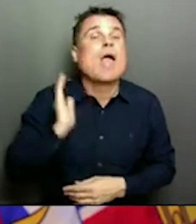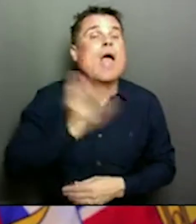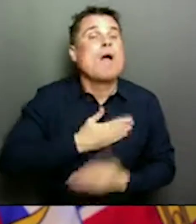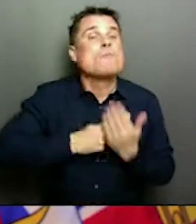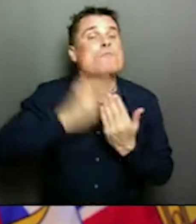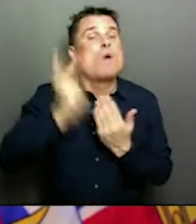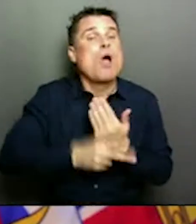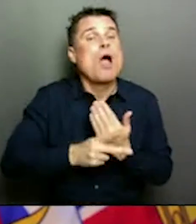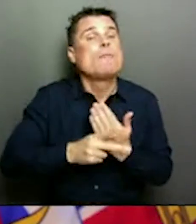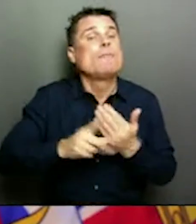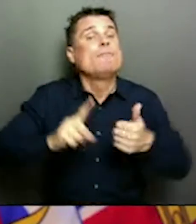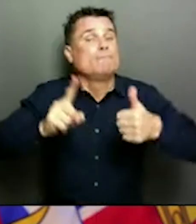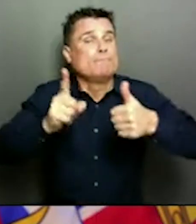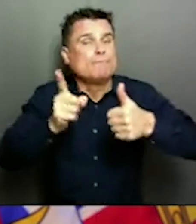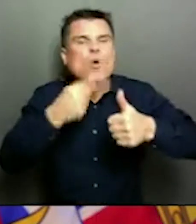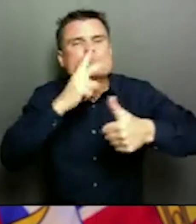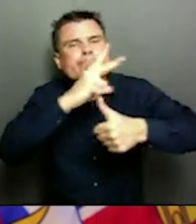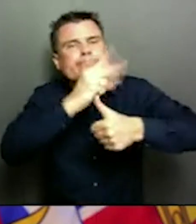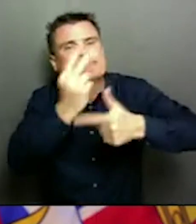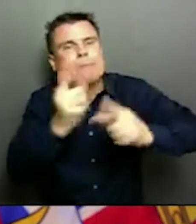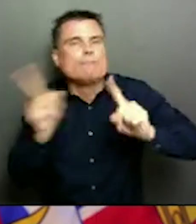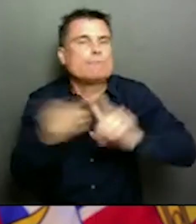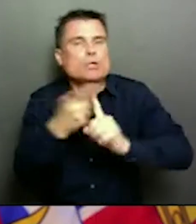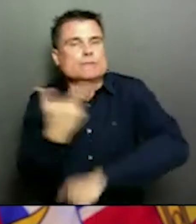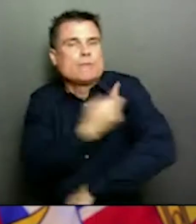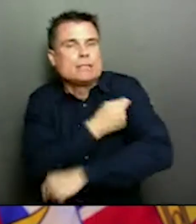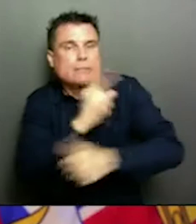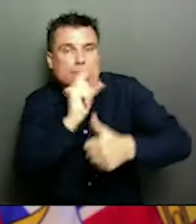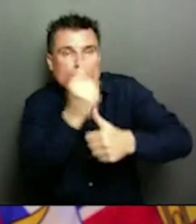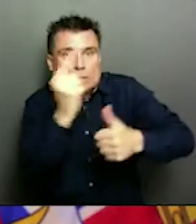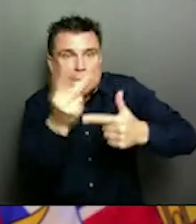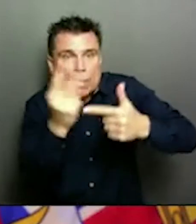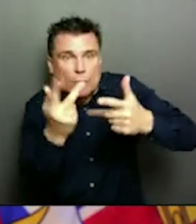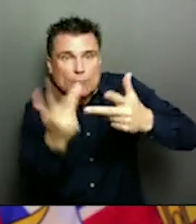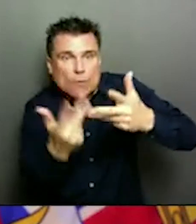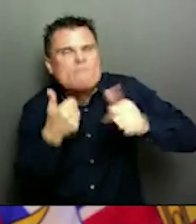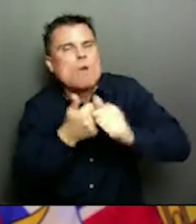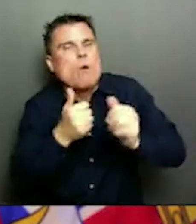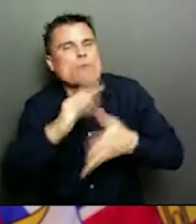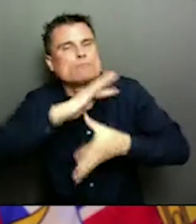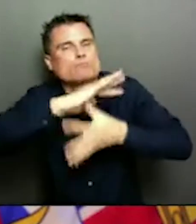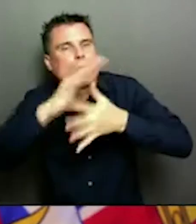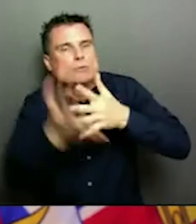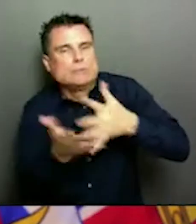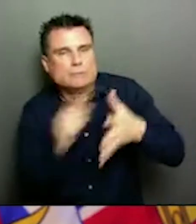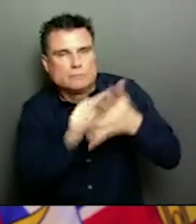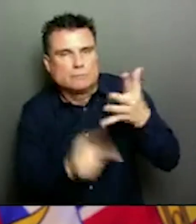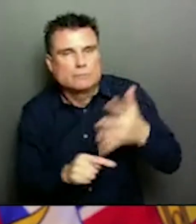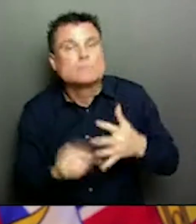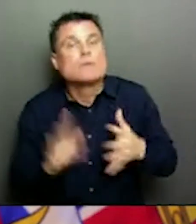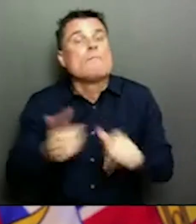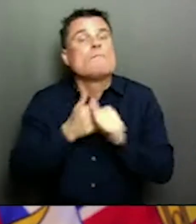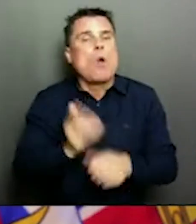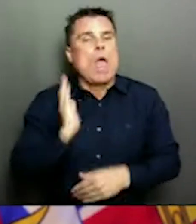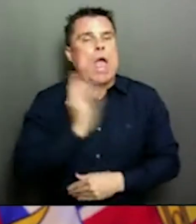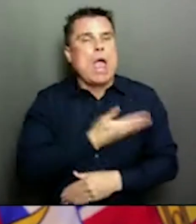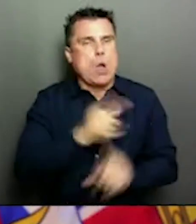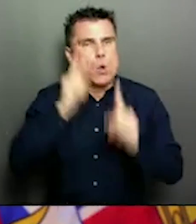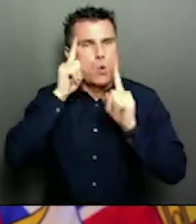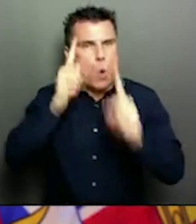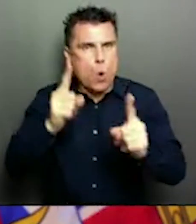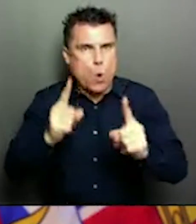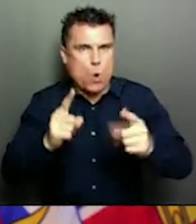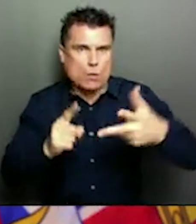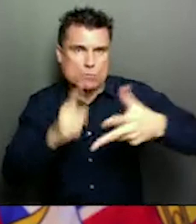based on our pandemic goals and is aligned with what we have across this country to protect those who are most vulnerable